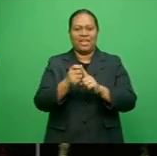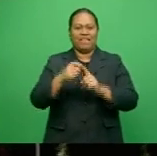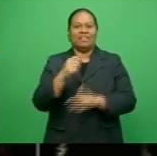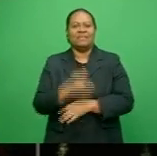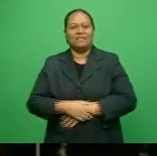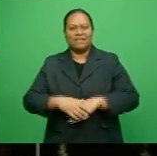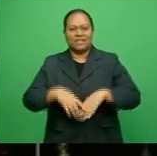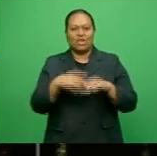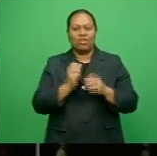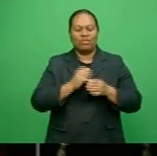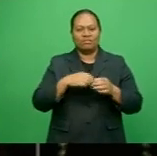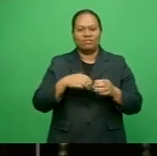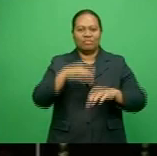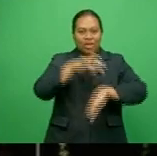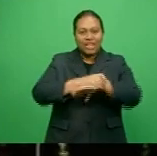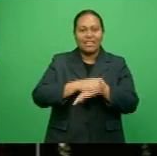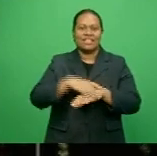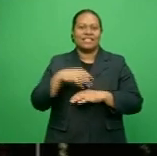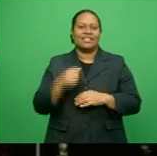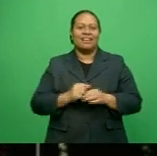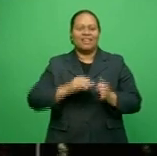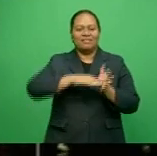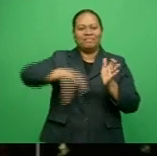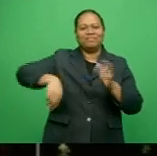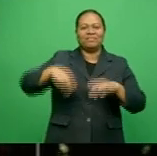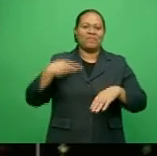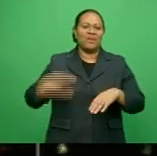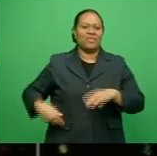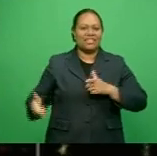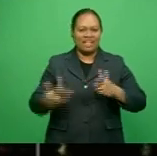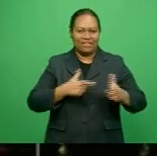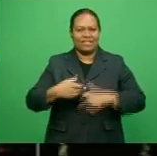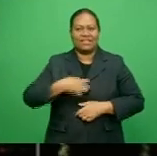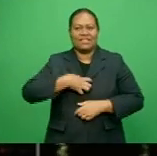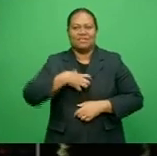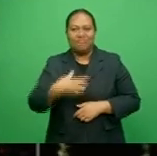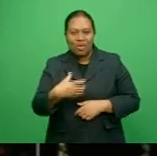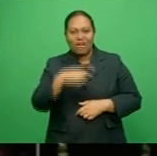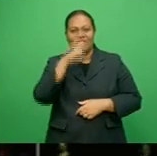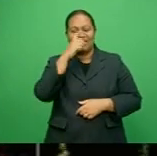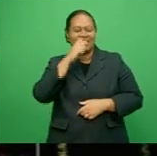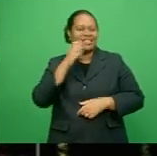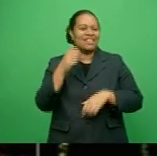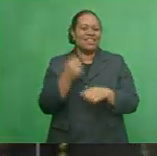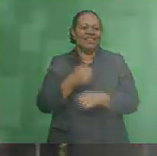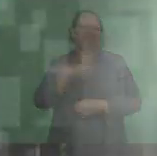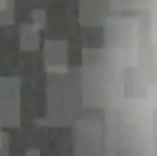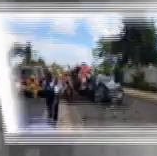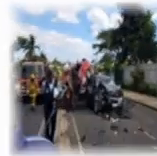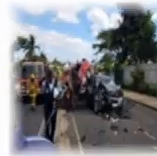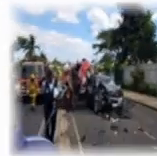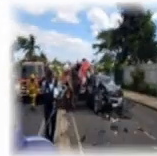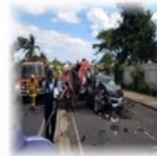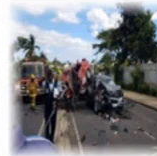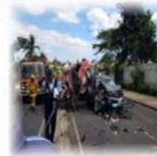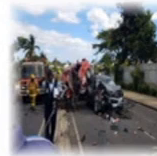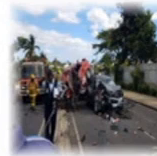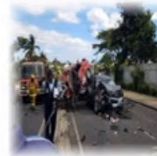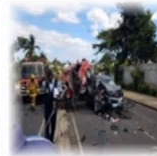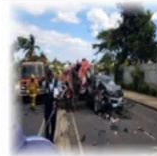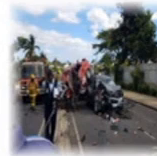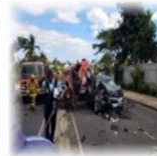out of Mara Sevens For these stories and others tune in daily to our sister radio station Gold FM Our poll question we're asking